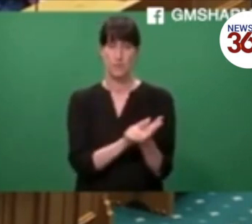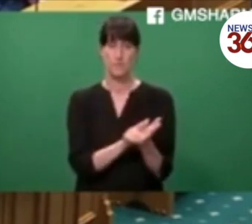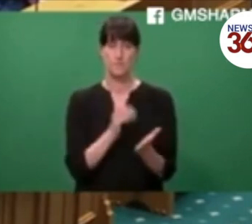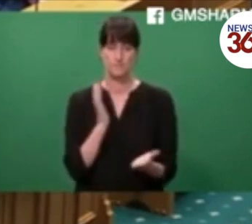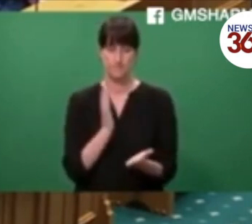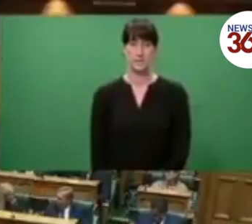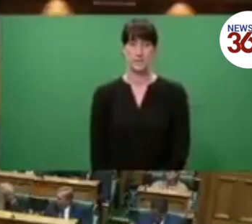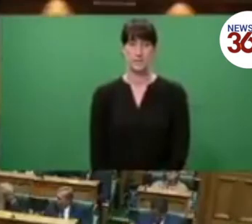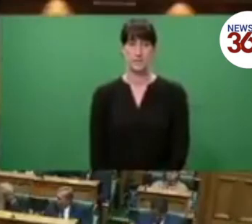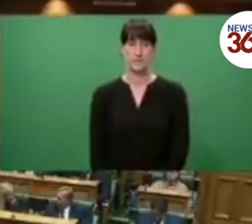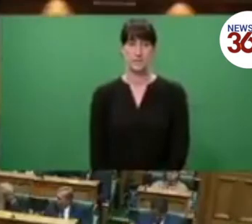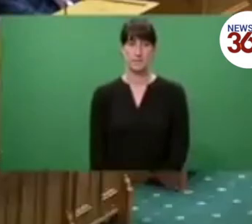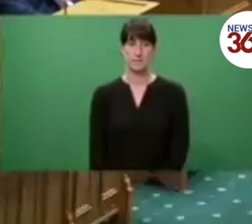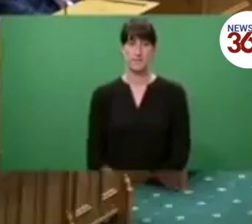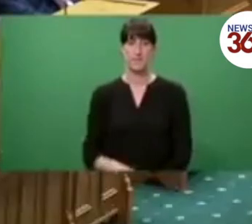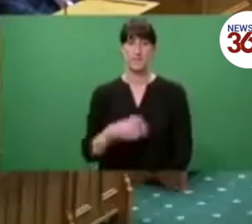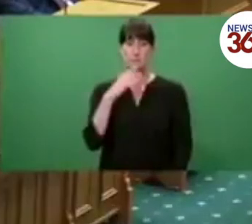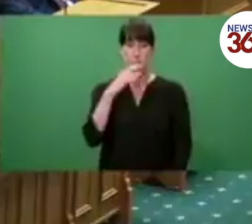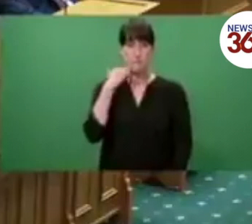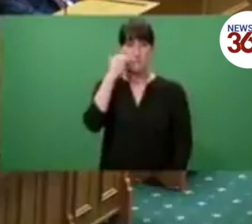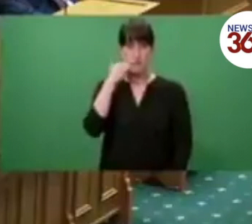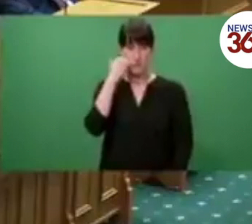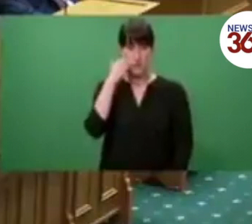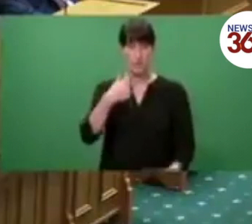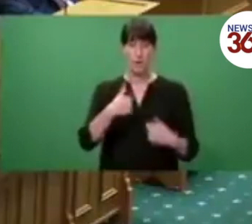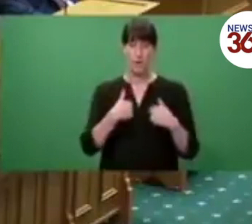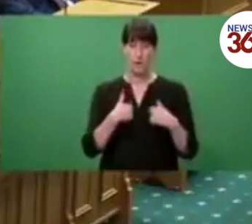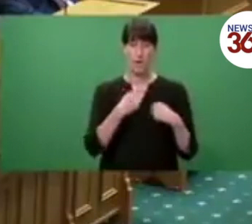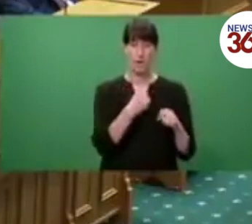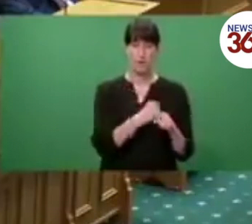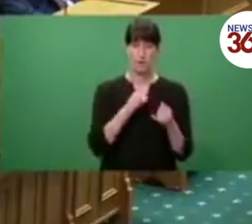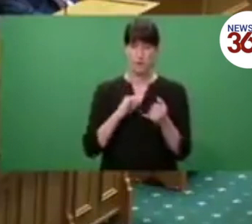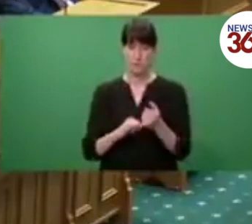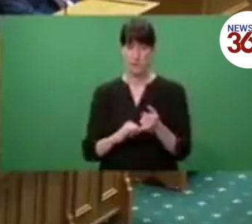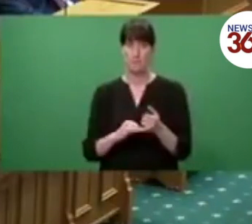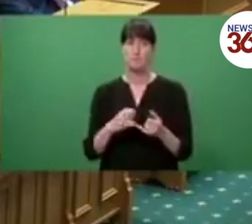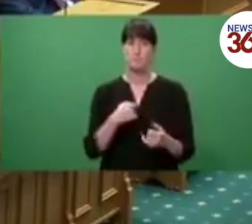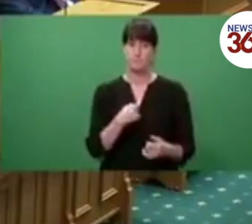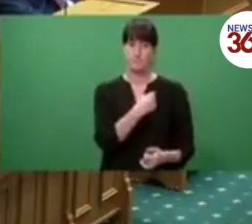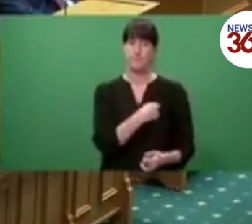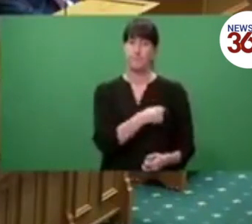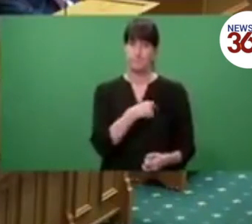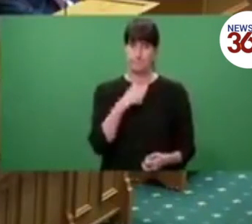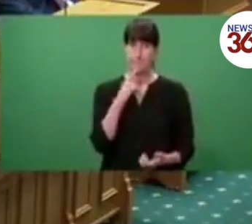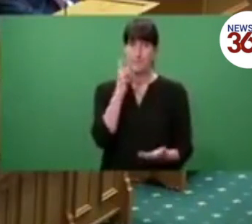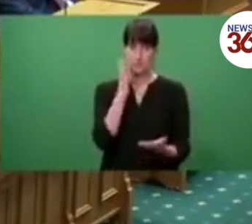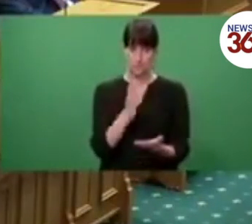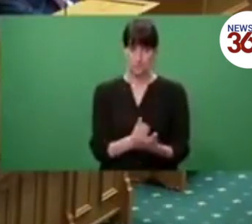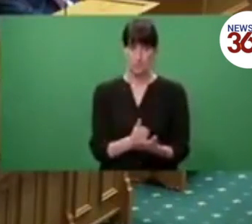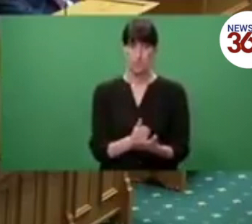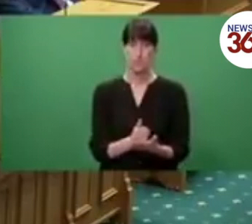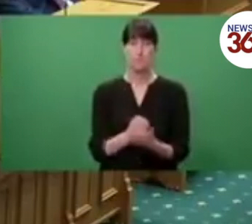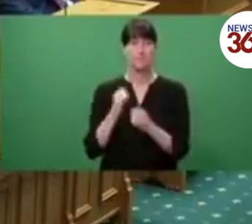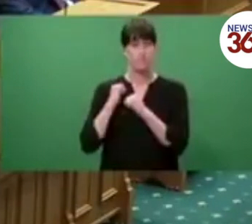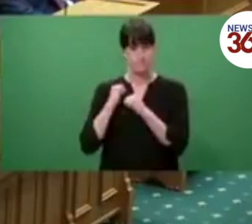won the election from Hamilton West seat in New Zealand, is originally from Himachal district of Himachal Pradesh. After taking oath